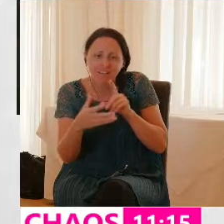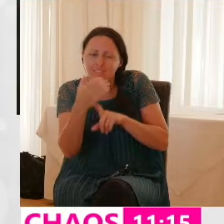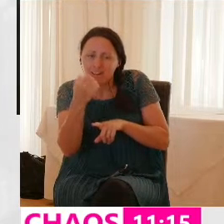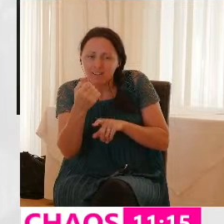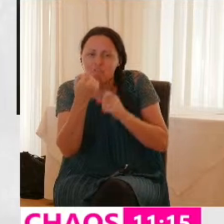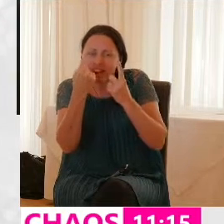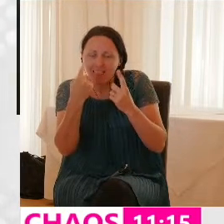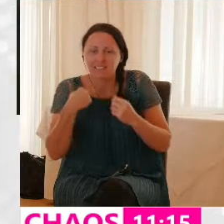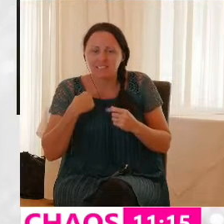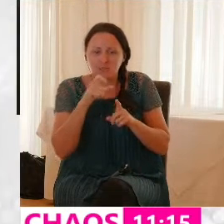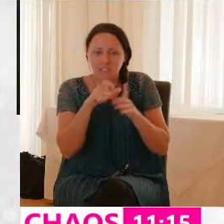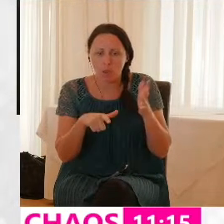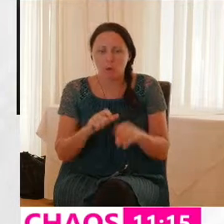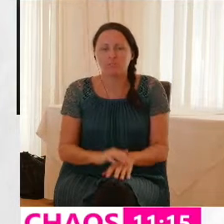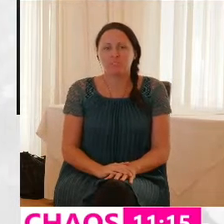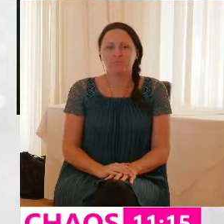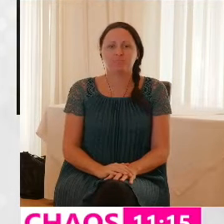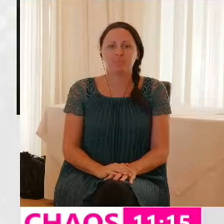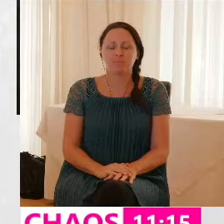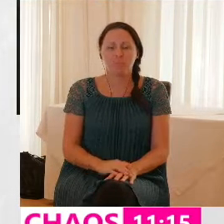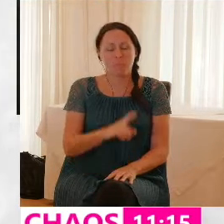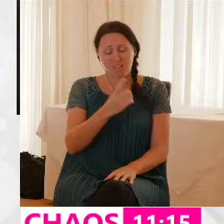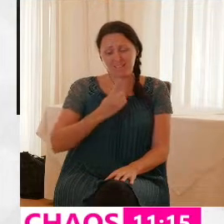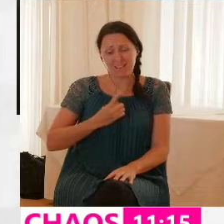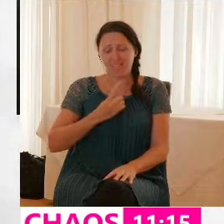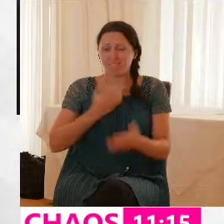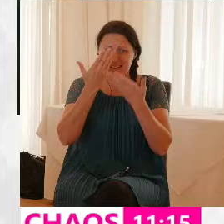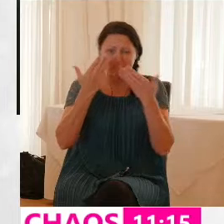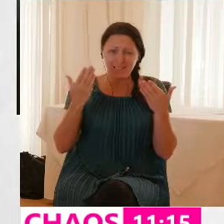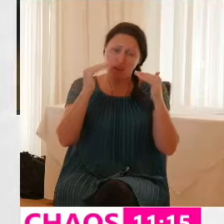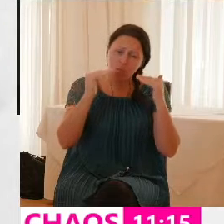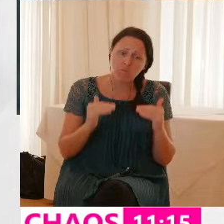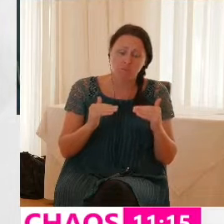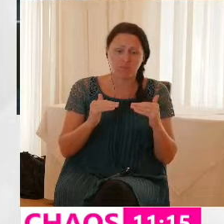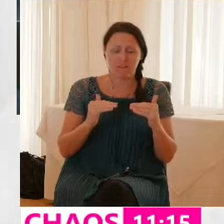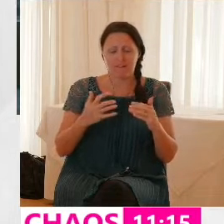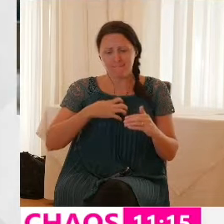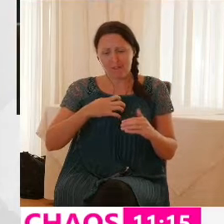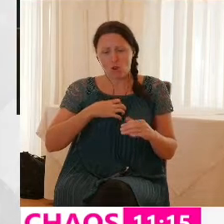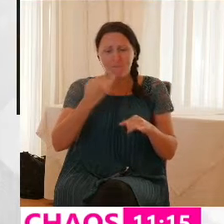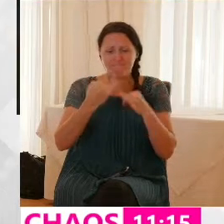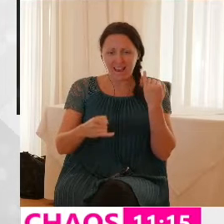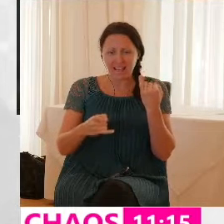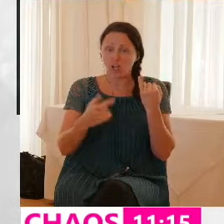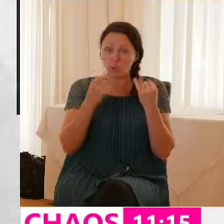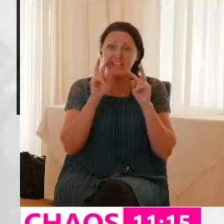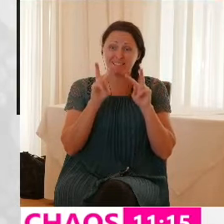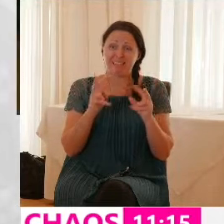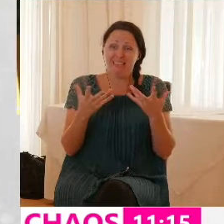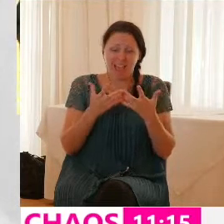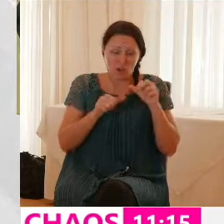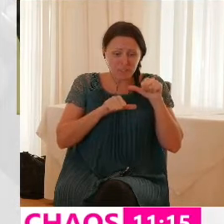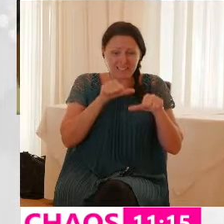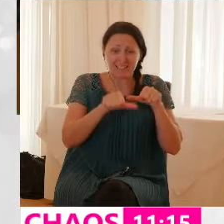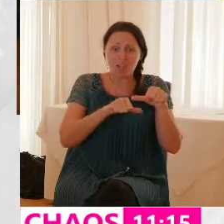thing. It's lack of self-esteem, fear of failure. You see how system is